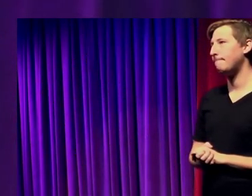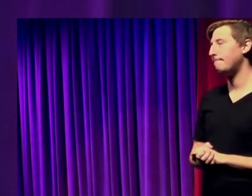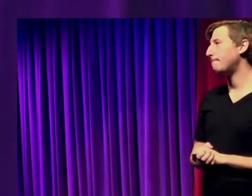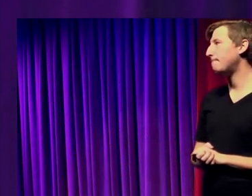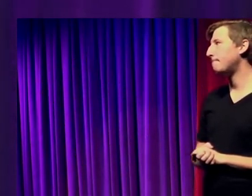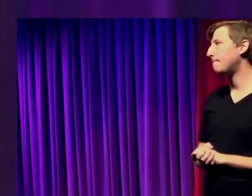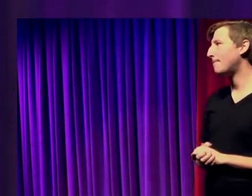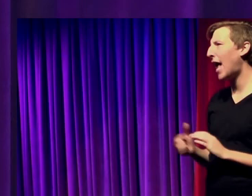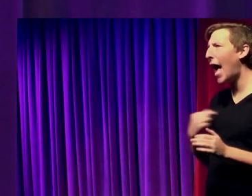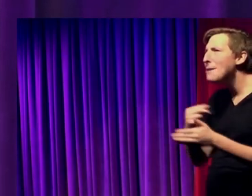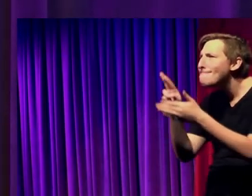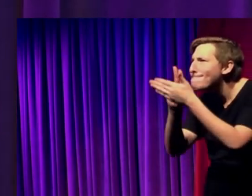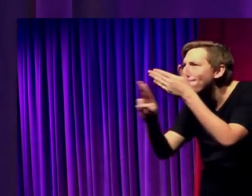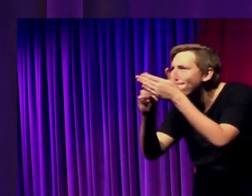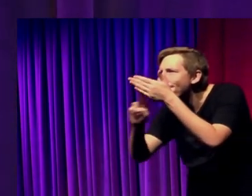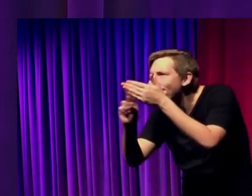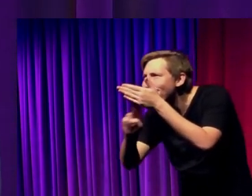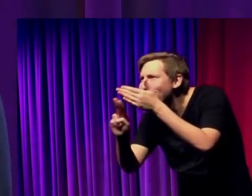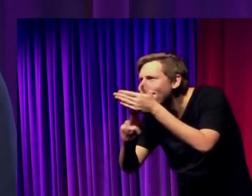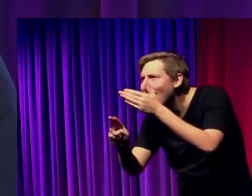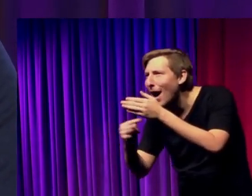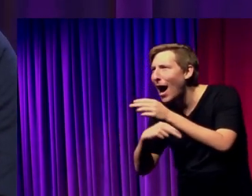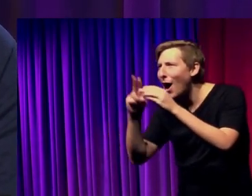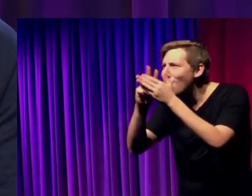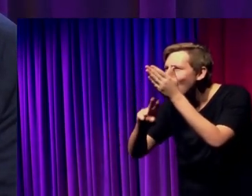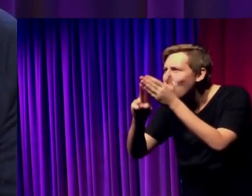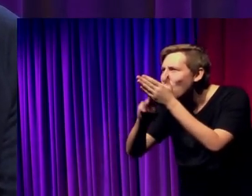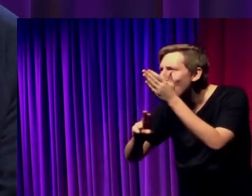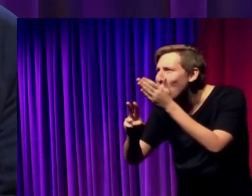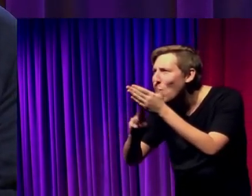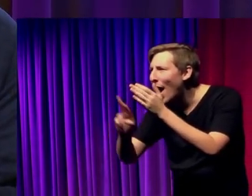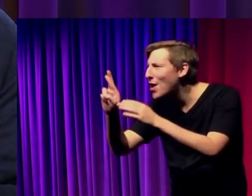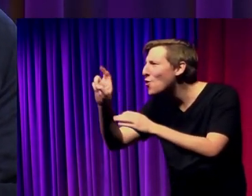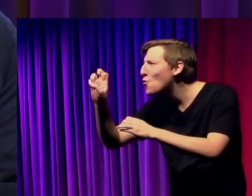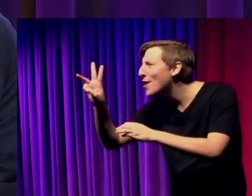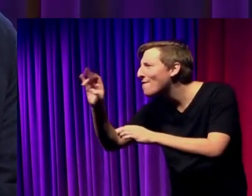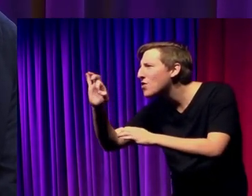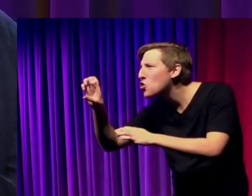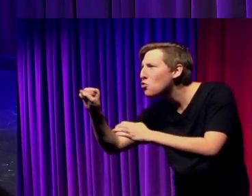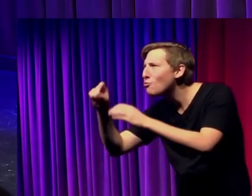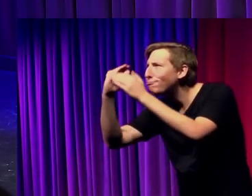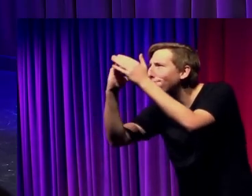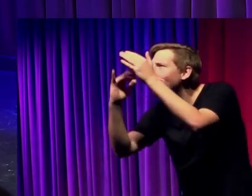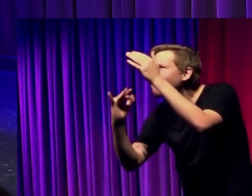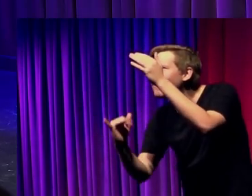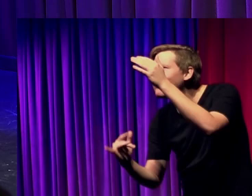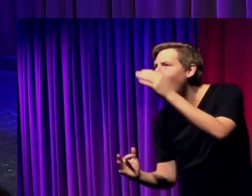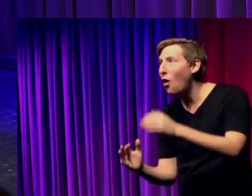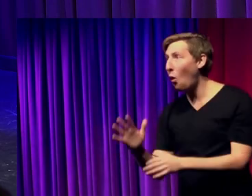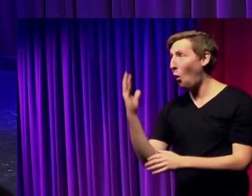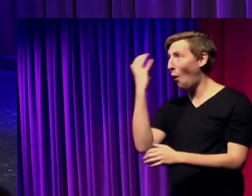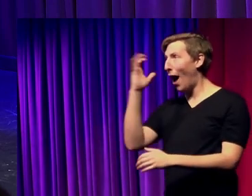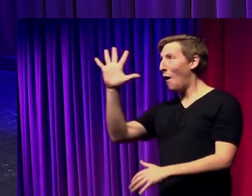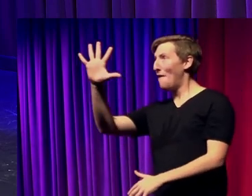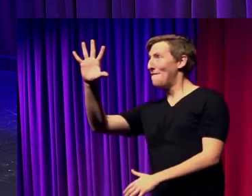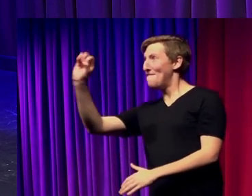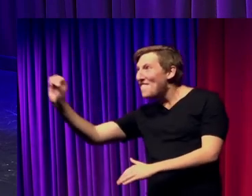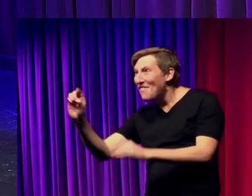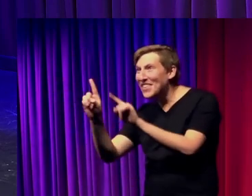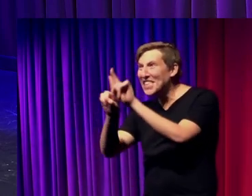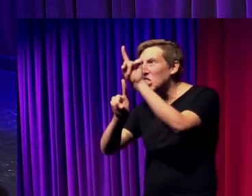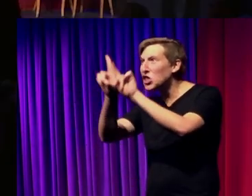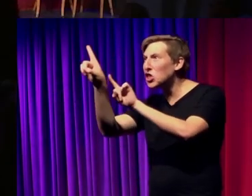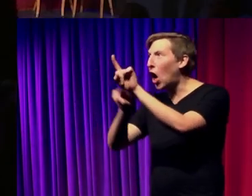In my research, I even read the reviews before I came to here. And I was like, wow, 50 stars sounds